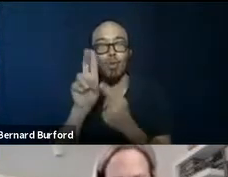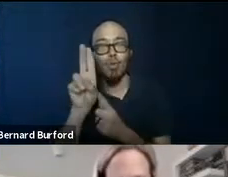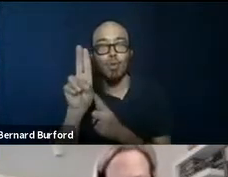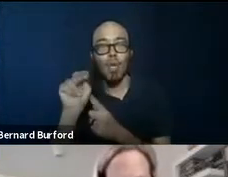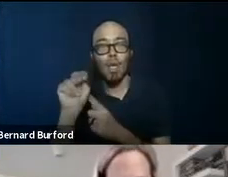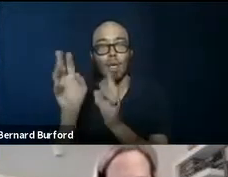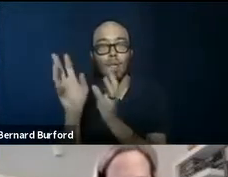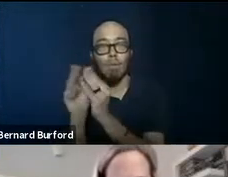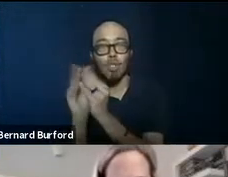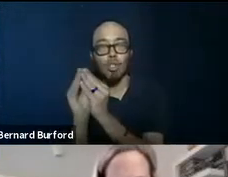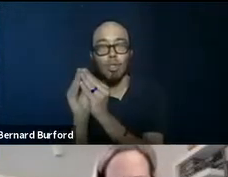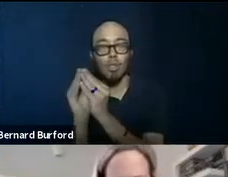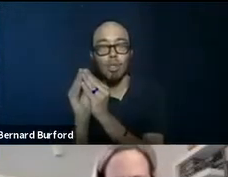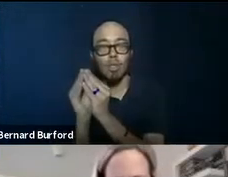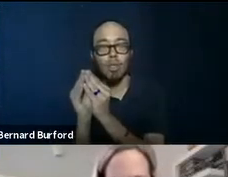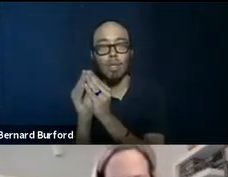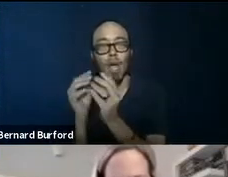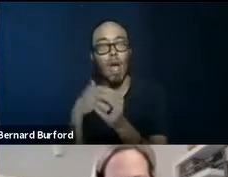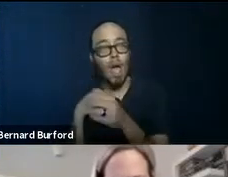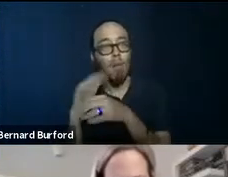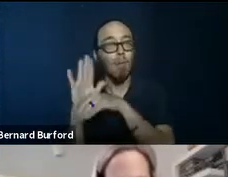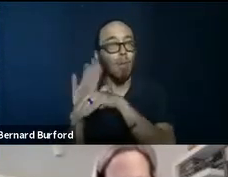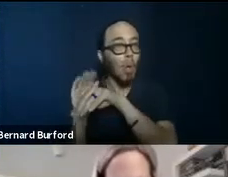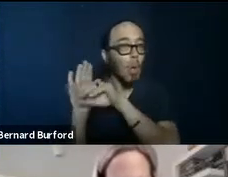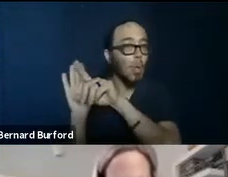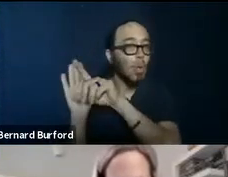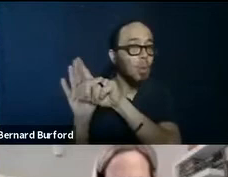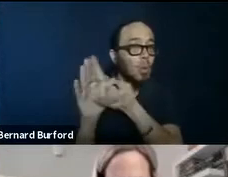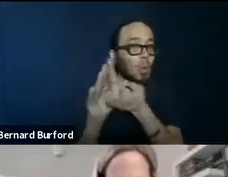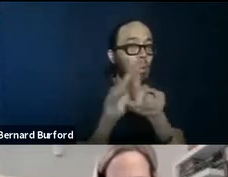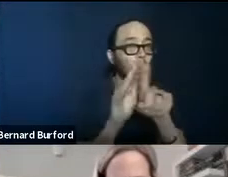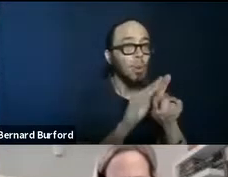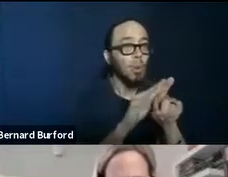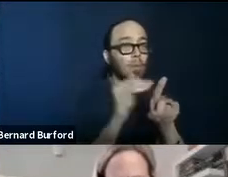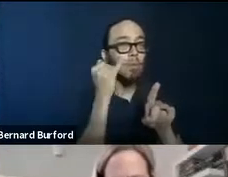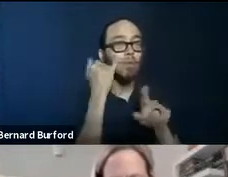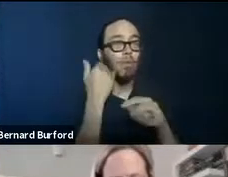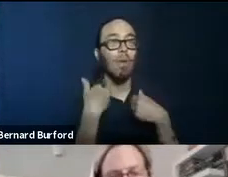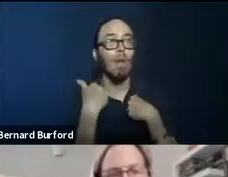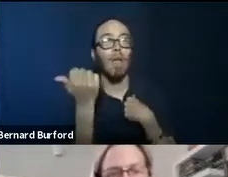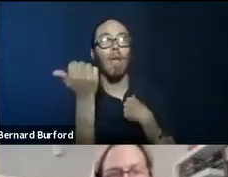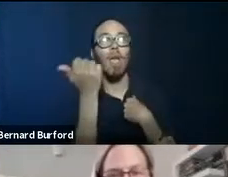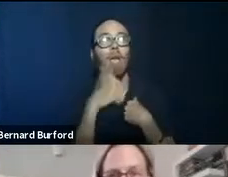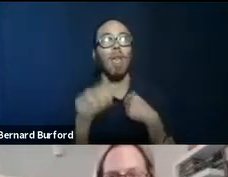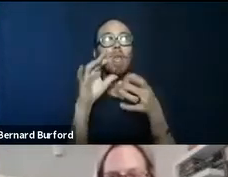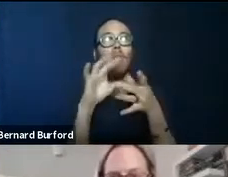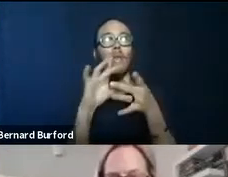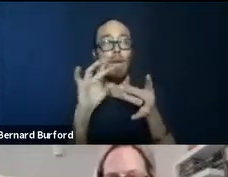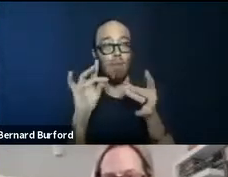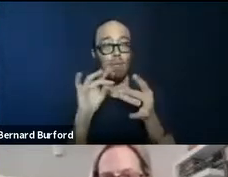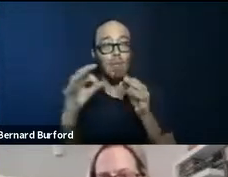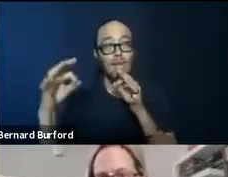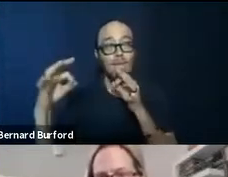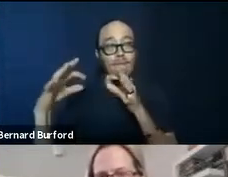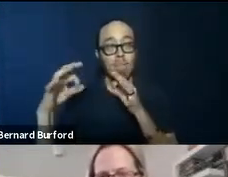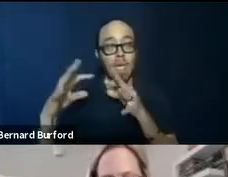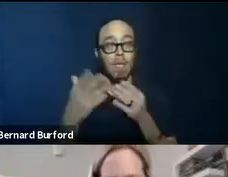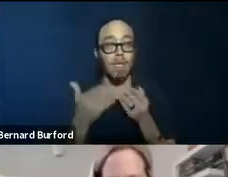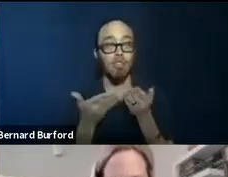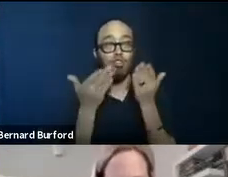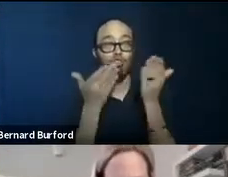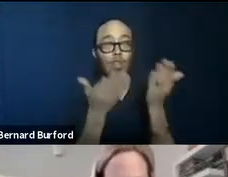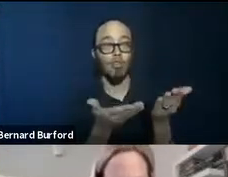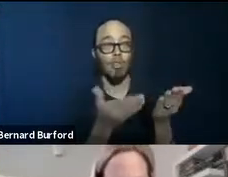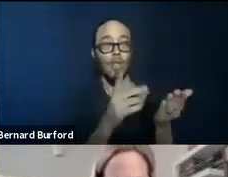So I call for you, if you have any remarks, feedbacks, suggestion,